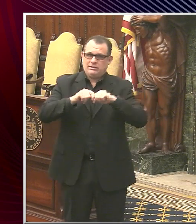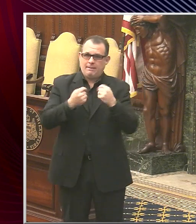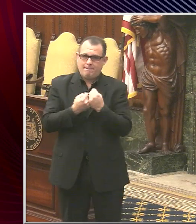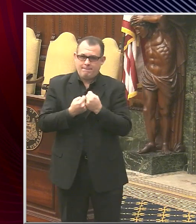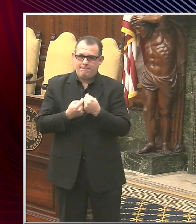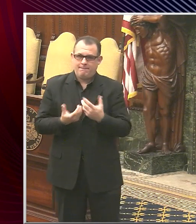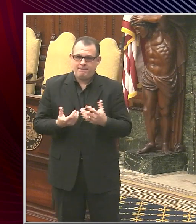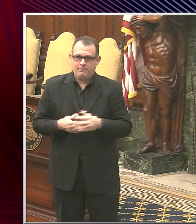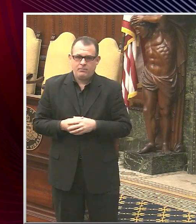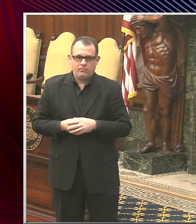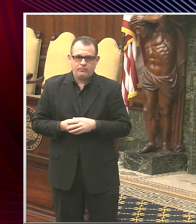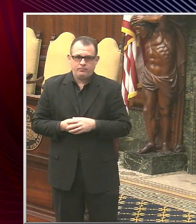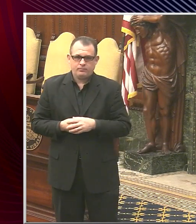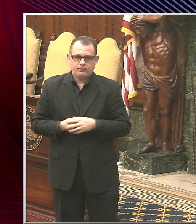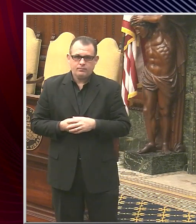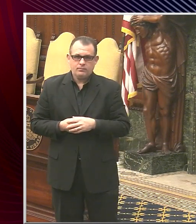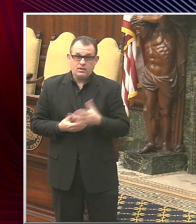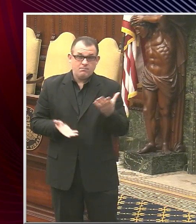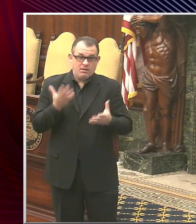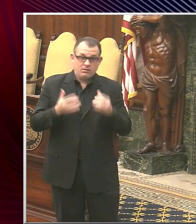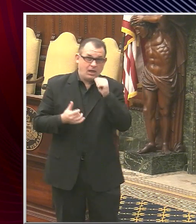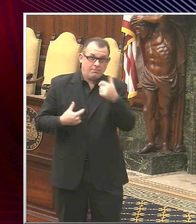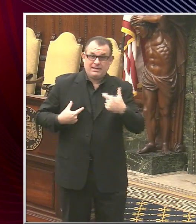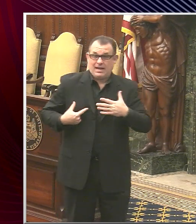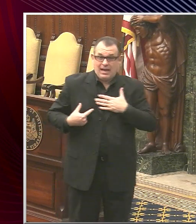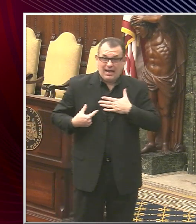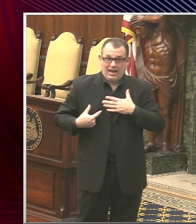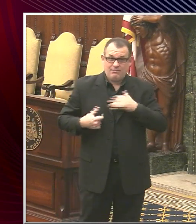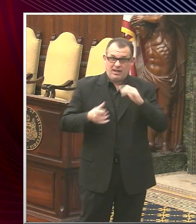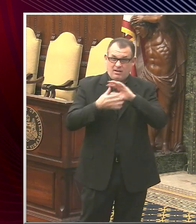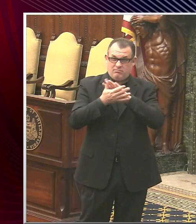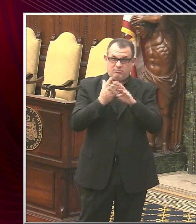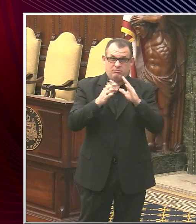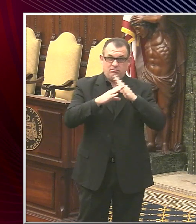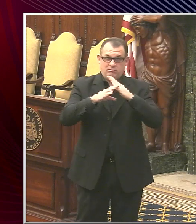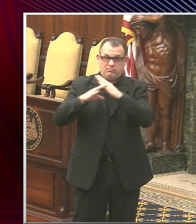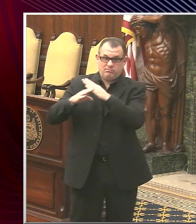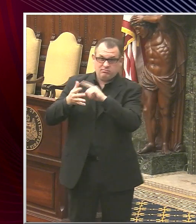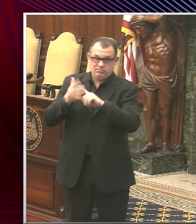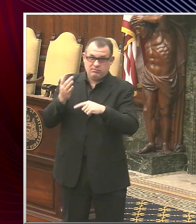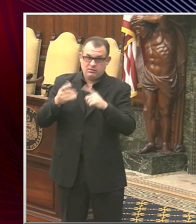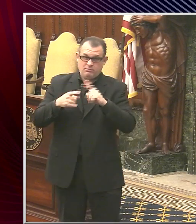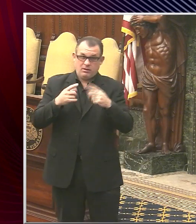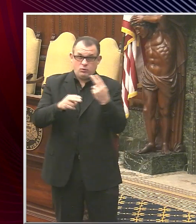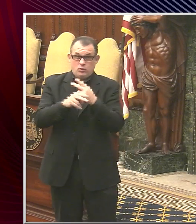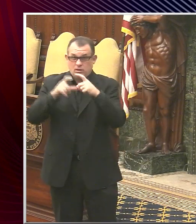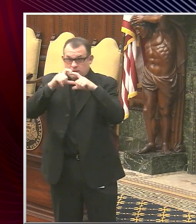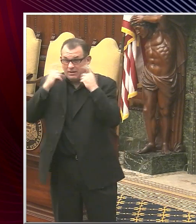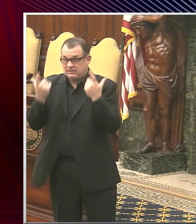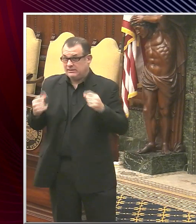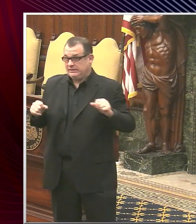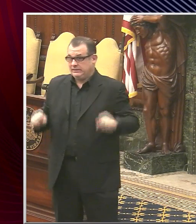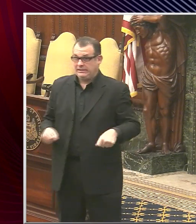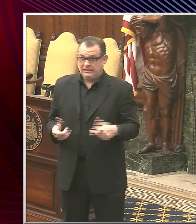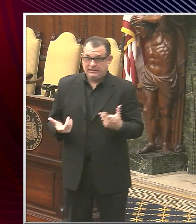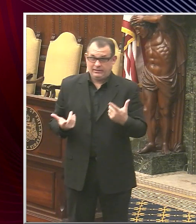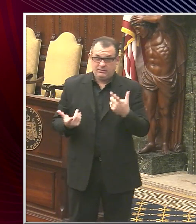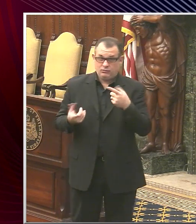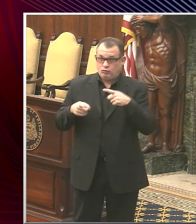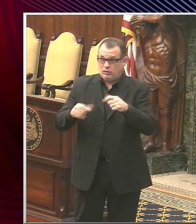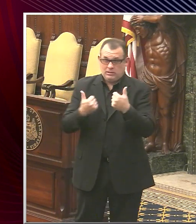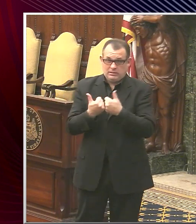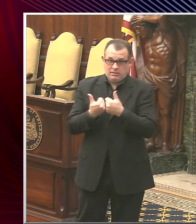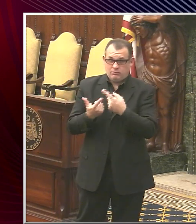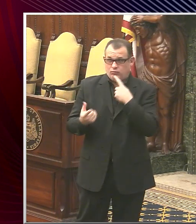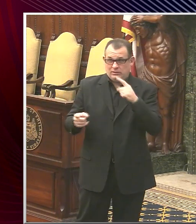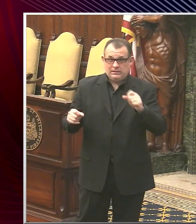the basketball teams may not be happy with those safeguards either. But I'm not really sure that wearing masks is practical during games. Okay,